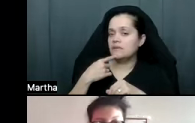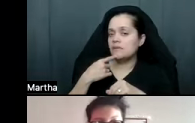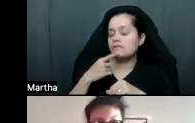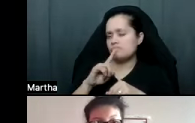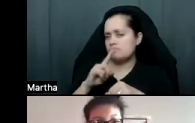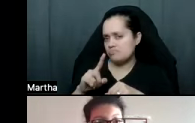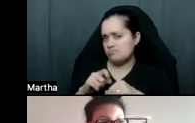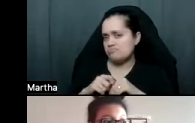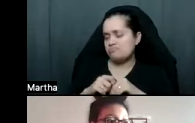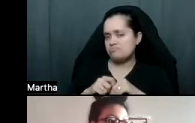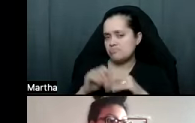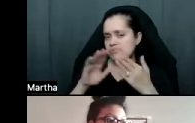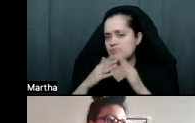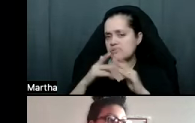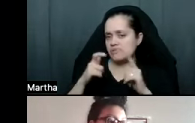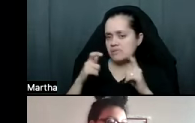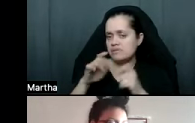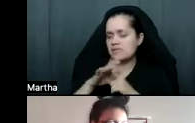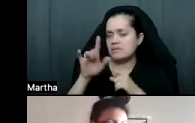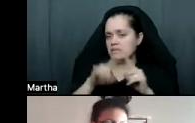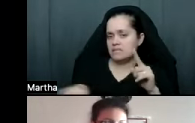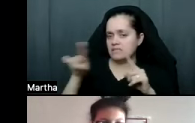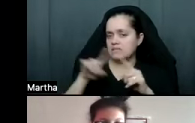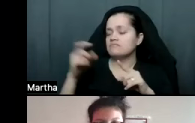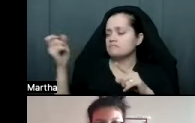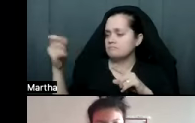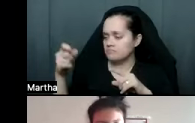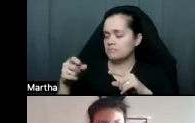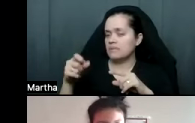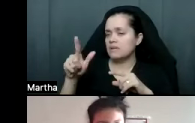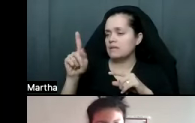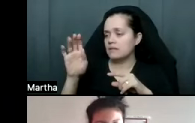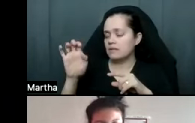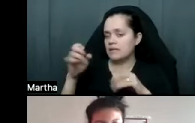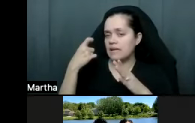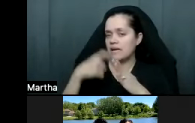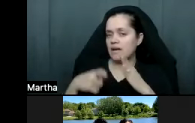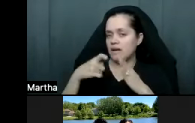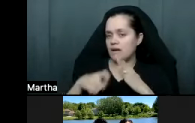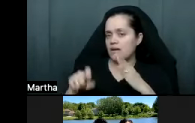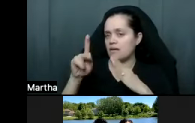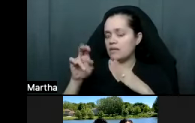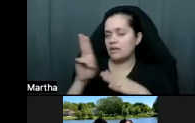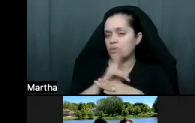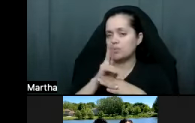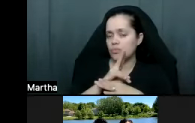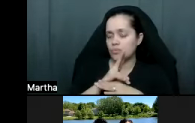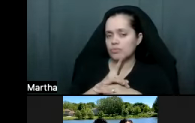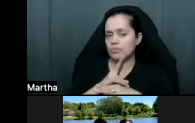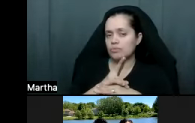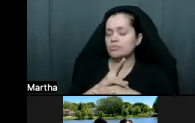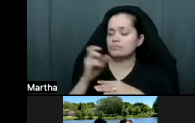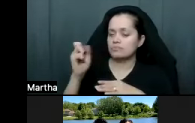sure, the city is largely circular. Sure, land cost and land use are